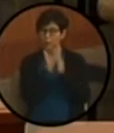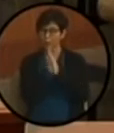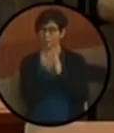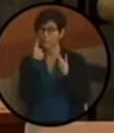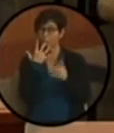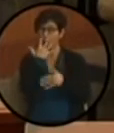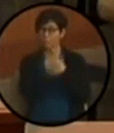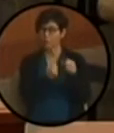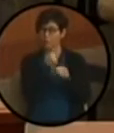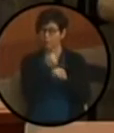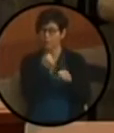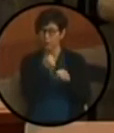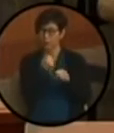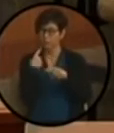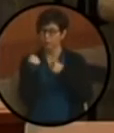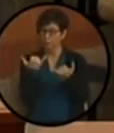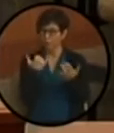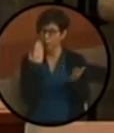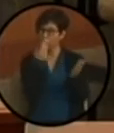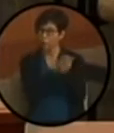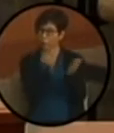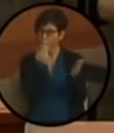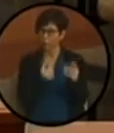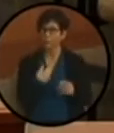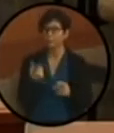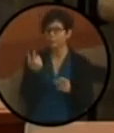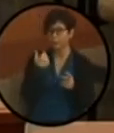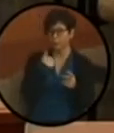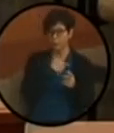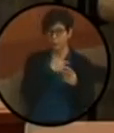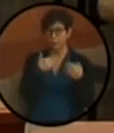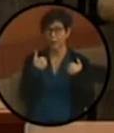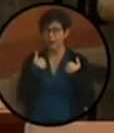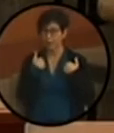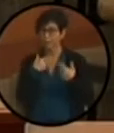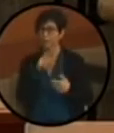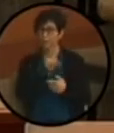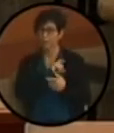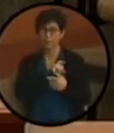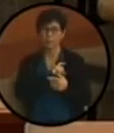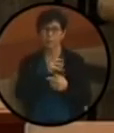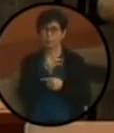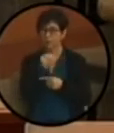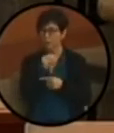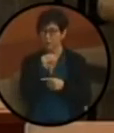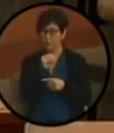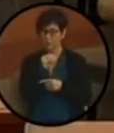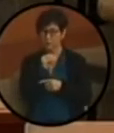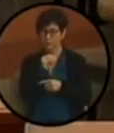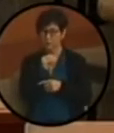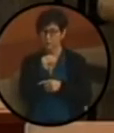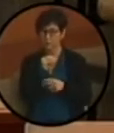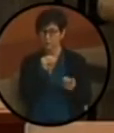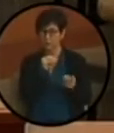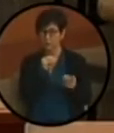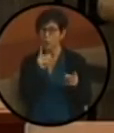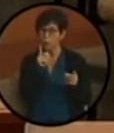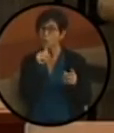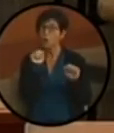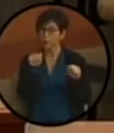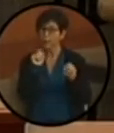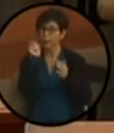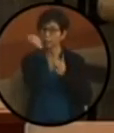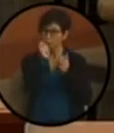to work with council on this issue. We have a deep bench of former law enforcement and judicial personnel that we can bring to the table to provide council with